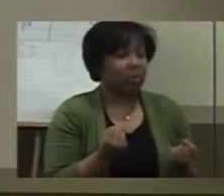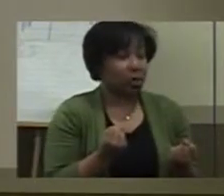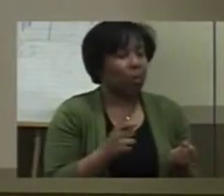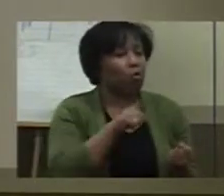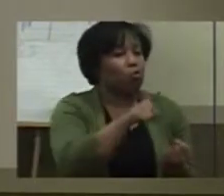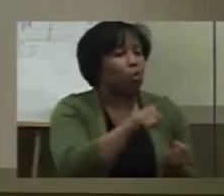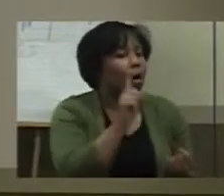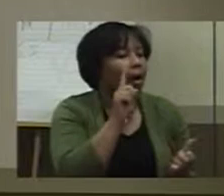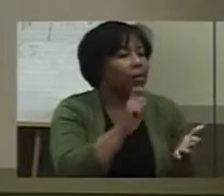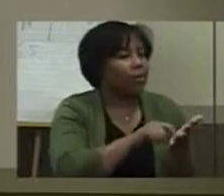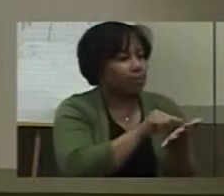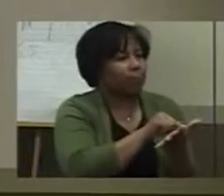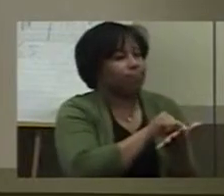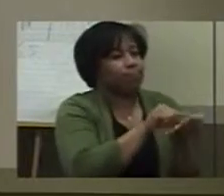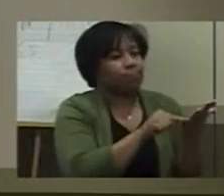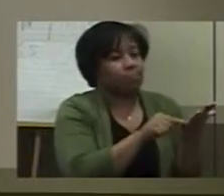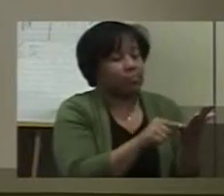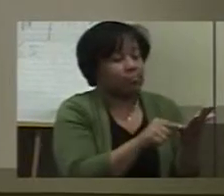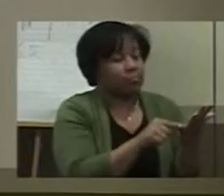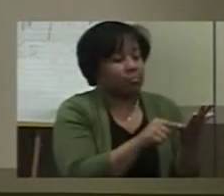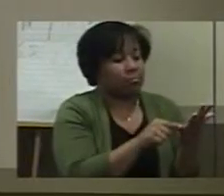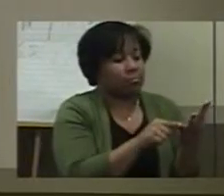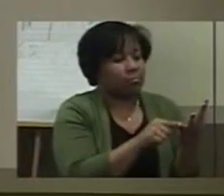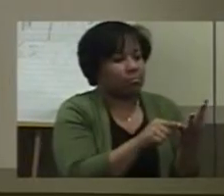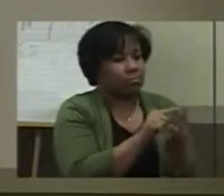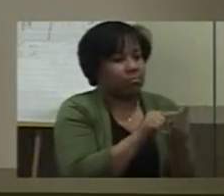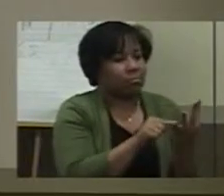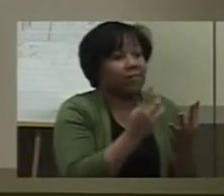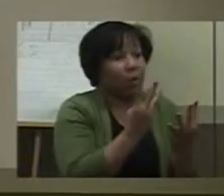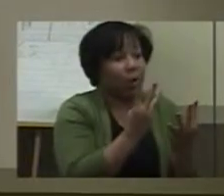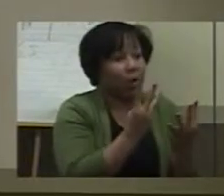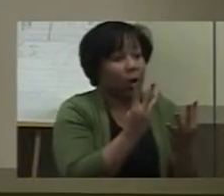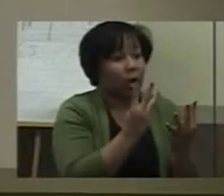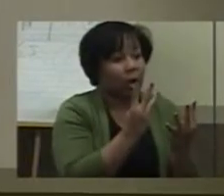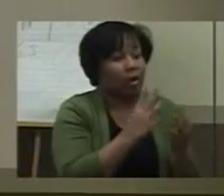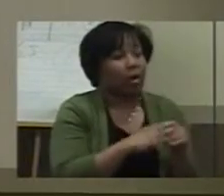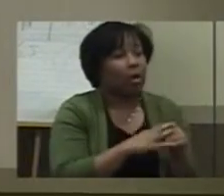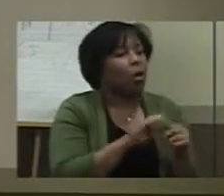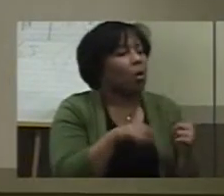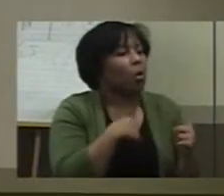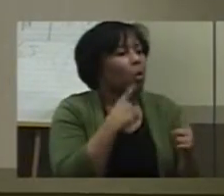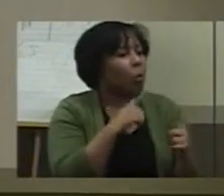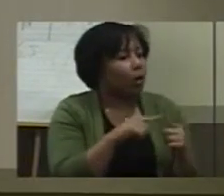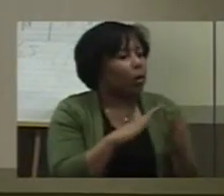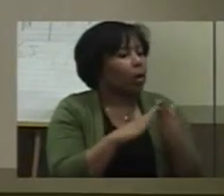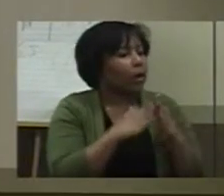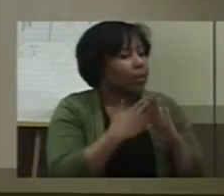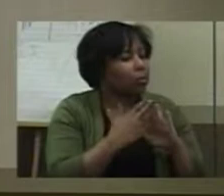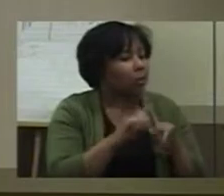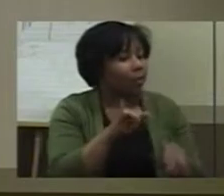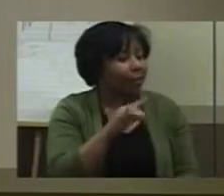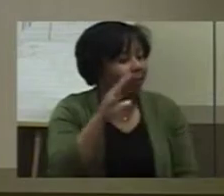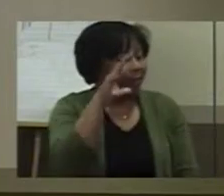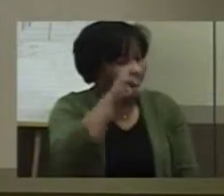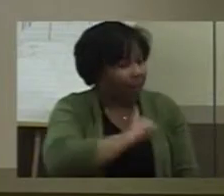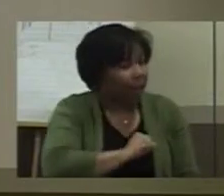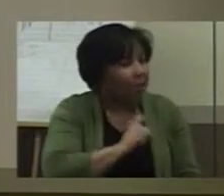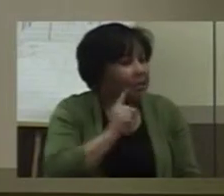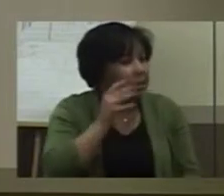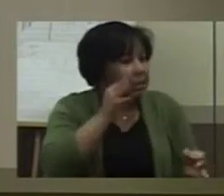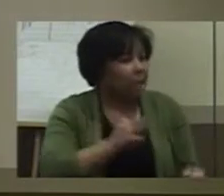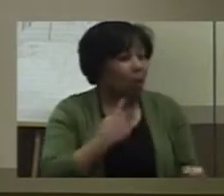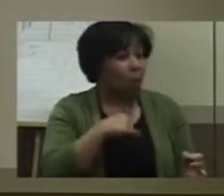you identified 4. When we're coming to the point of the hypothesis, we